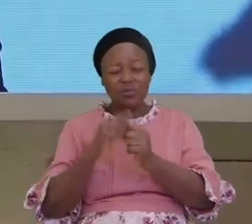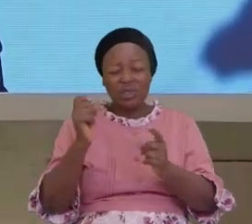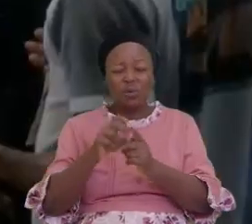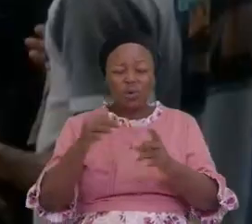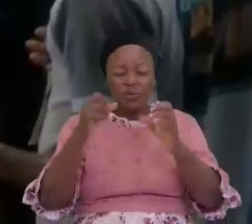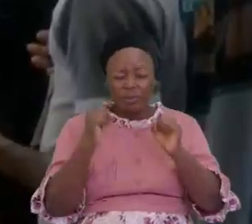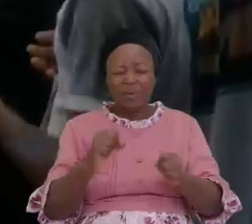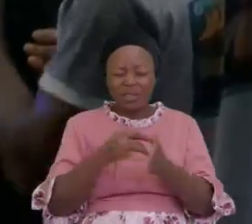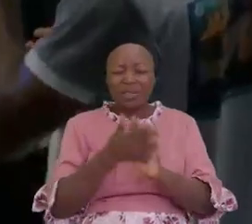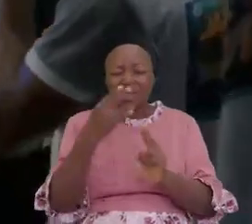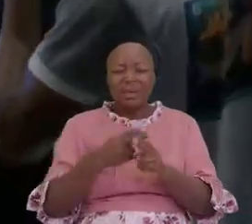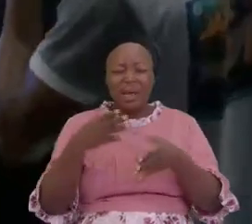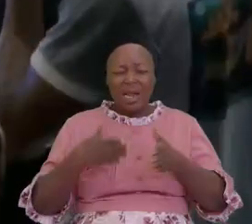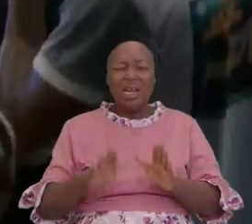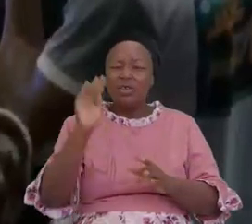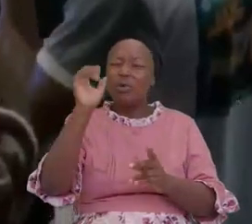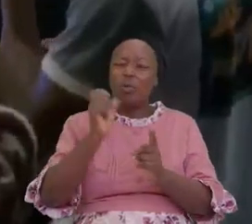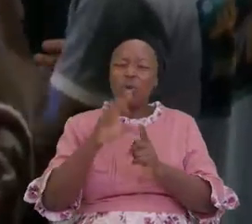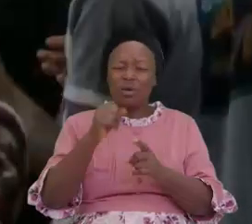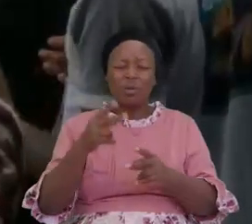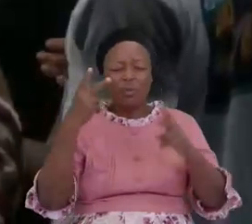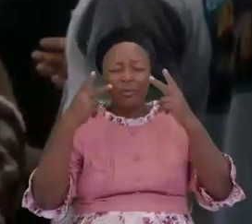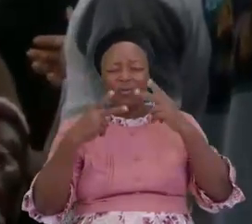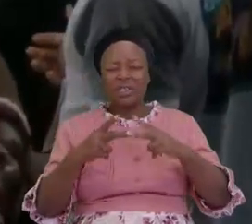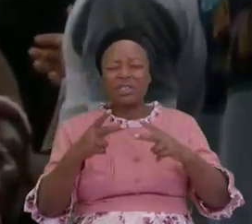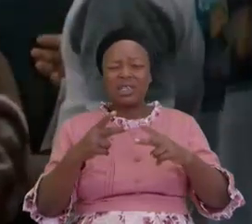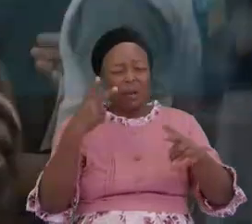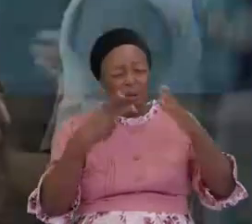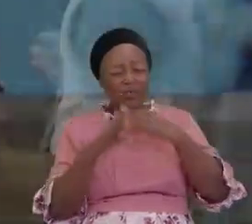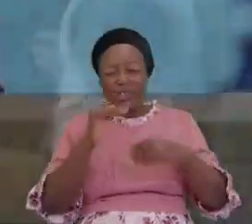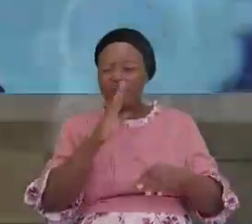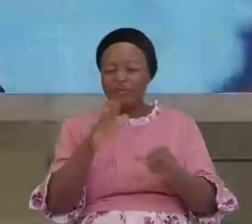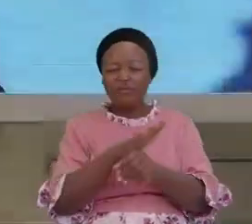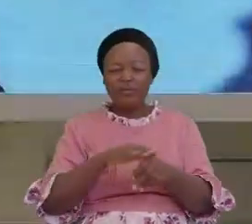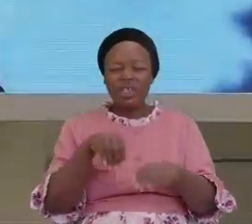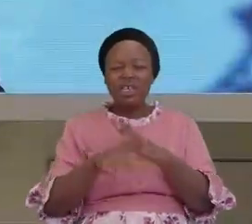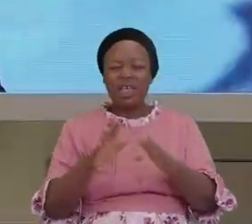Let your word of prophecy be fulfilled in every life.